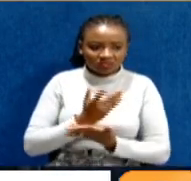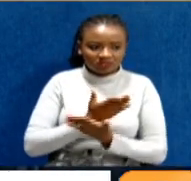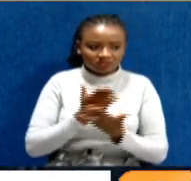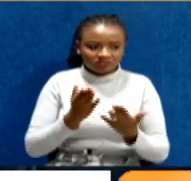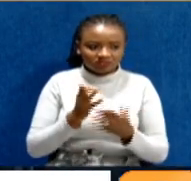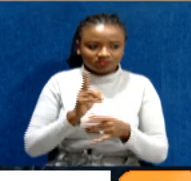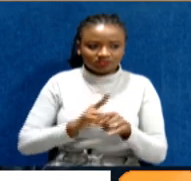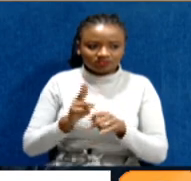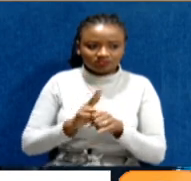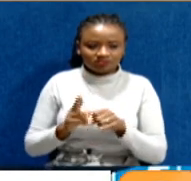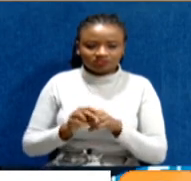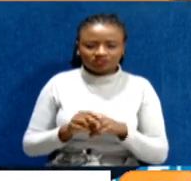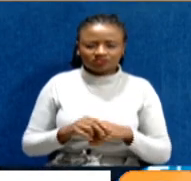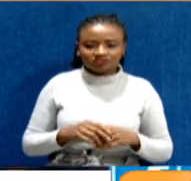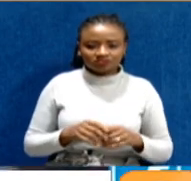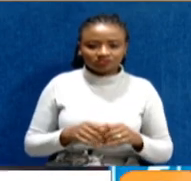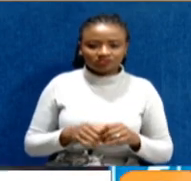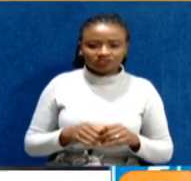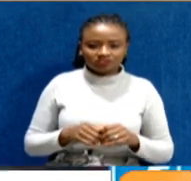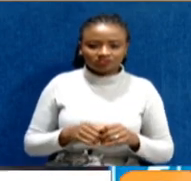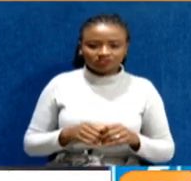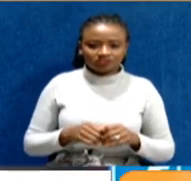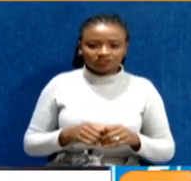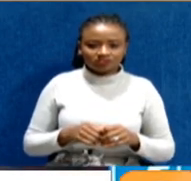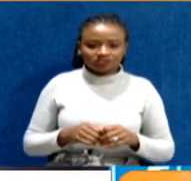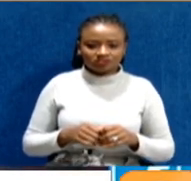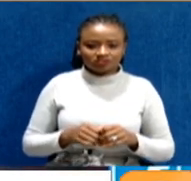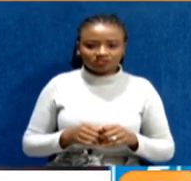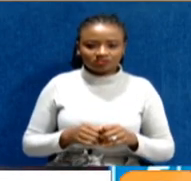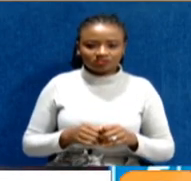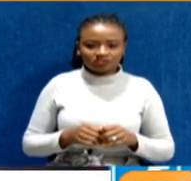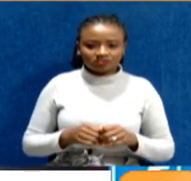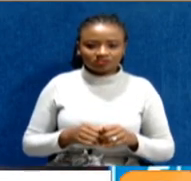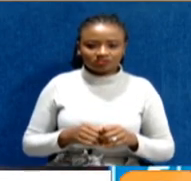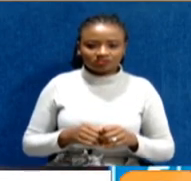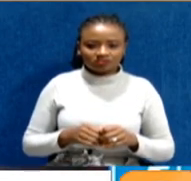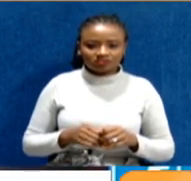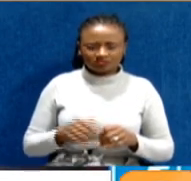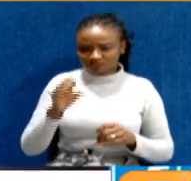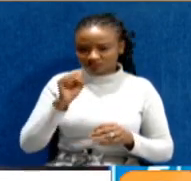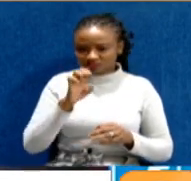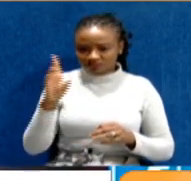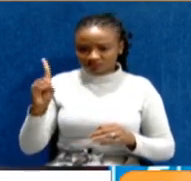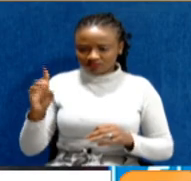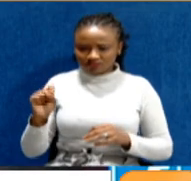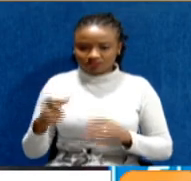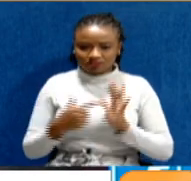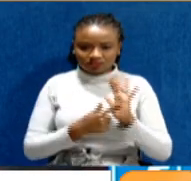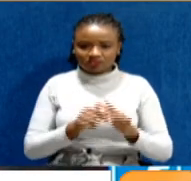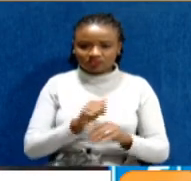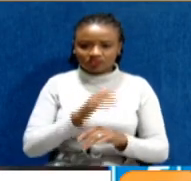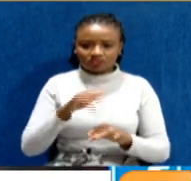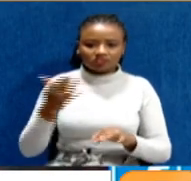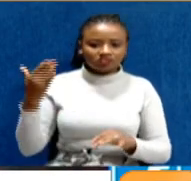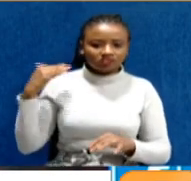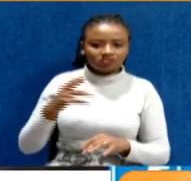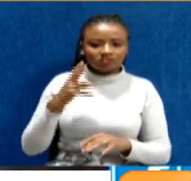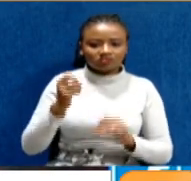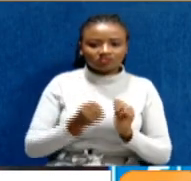use of our indigenous seeds, like Dr. Nehemiah has mentioned here. The crops up of 2013, for instance, if you look